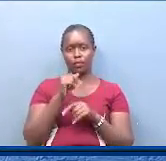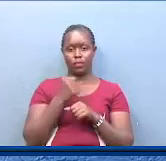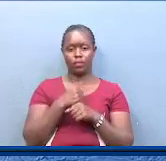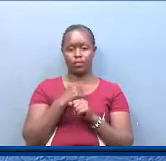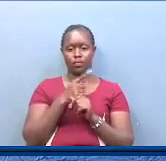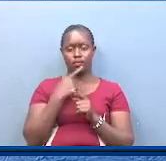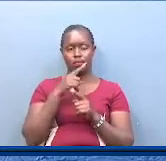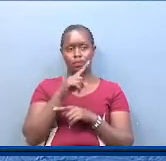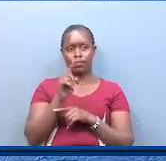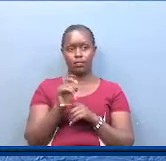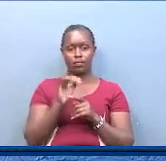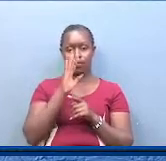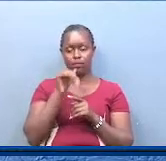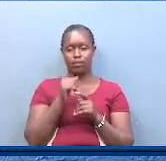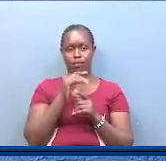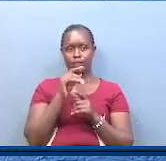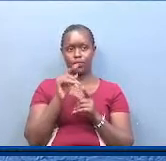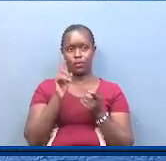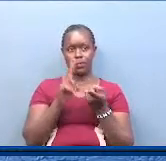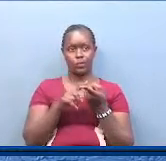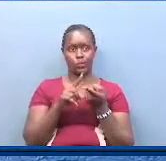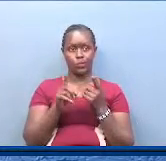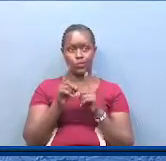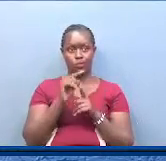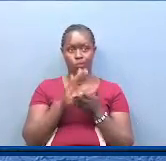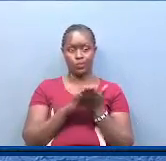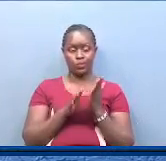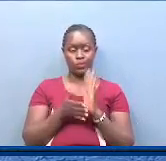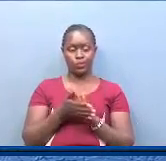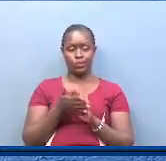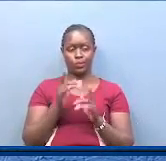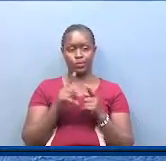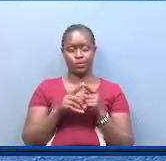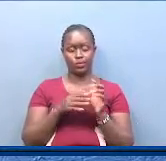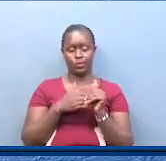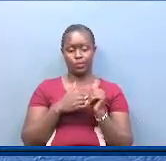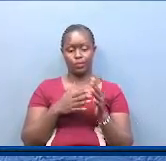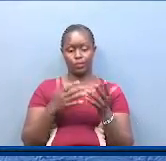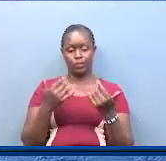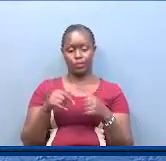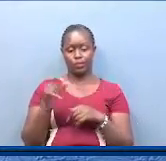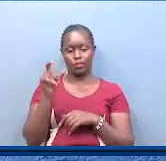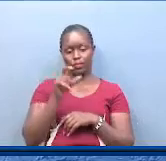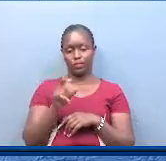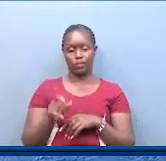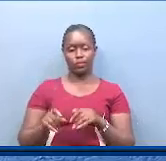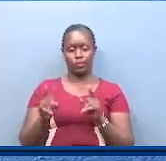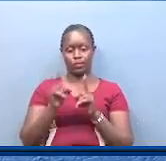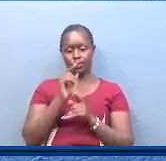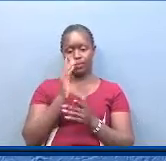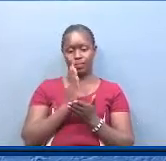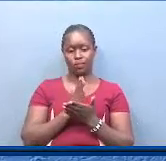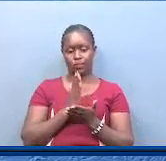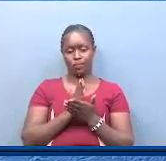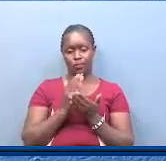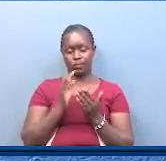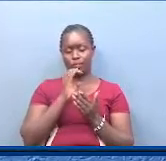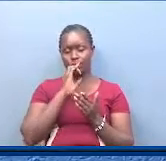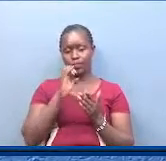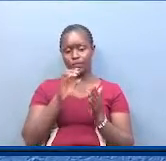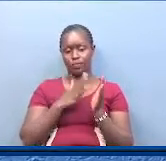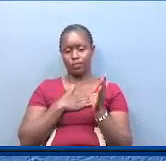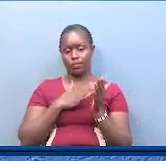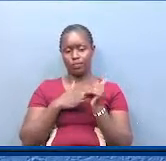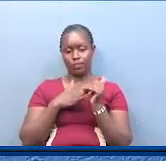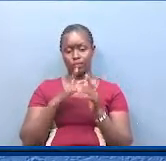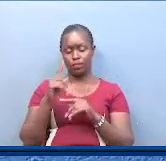the constitution by birth to even become the leader of any region. And indeed, he is our leader when